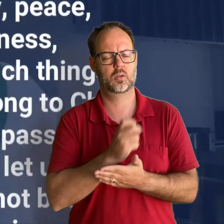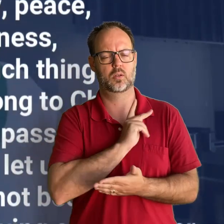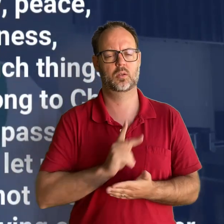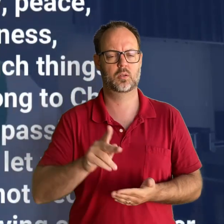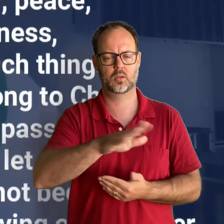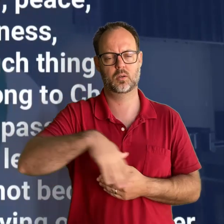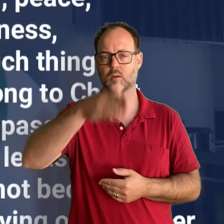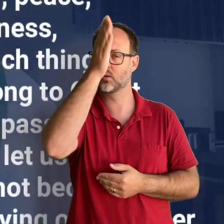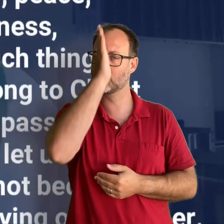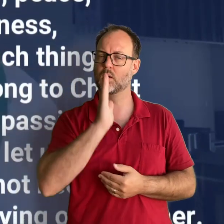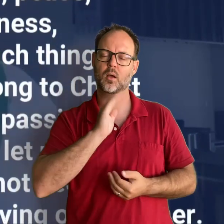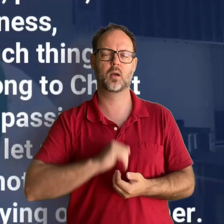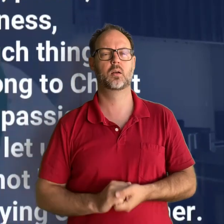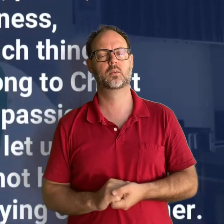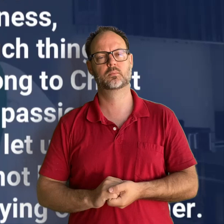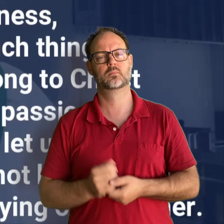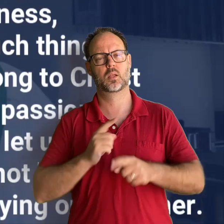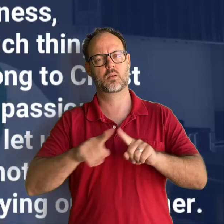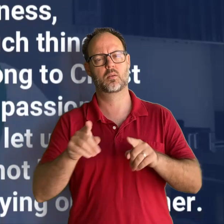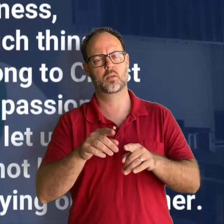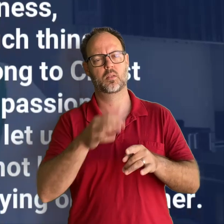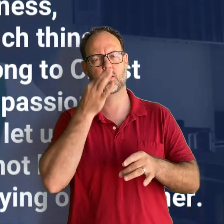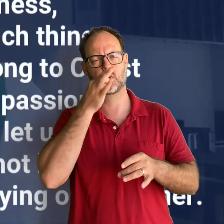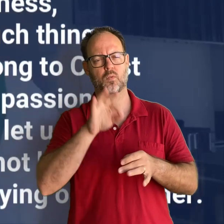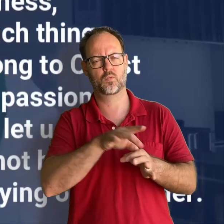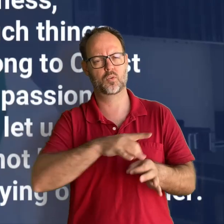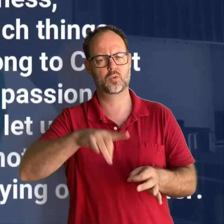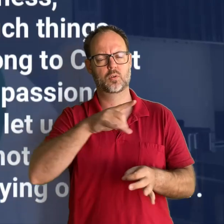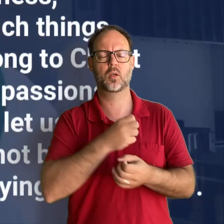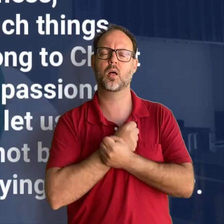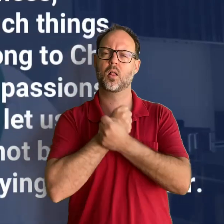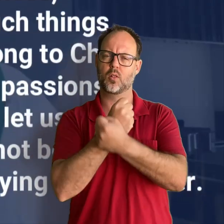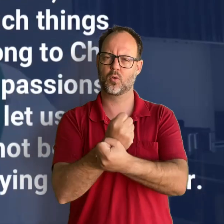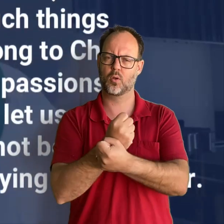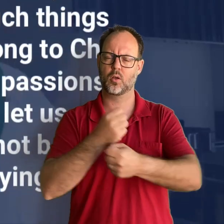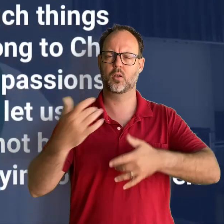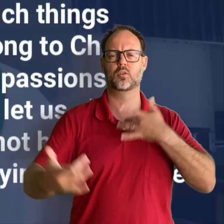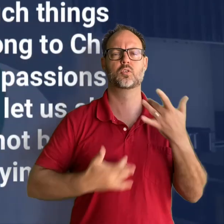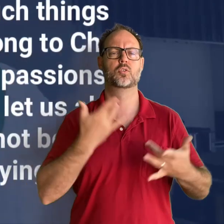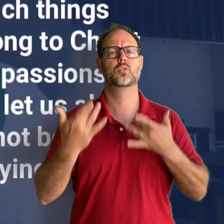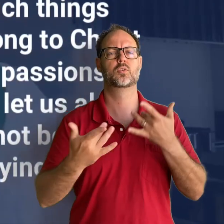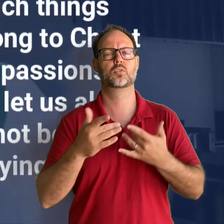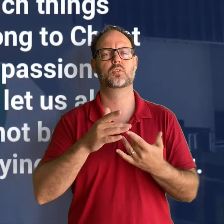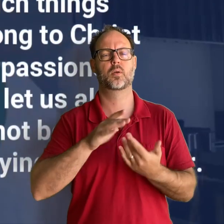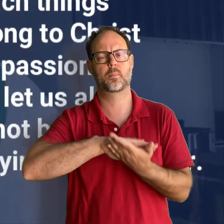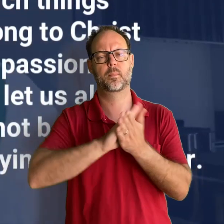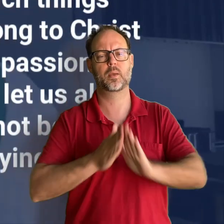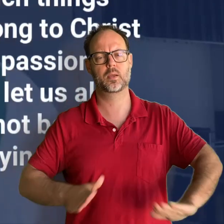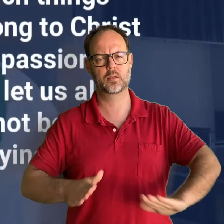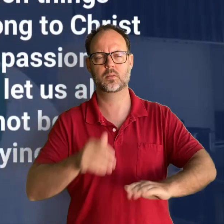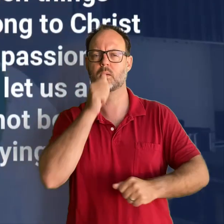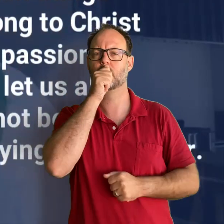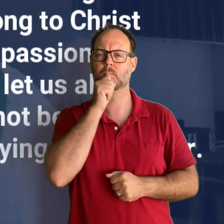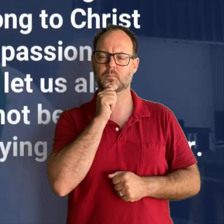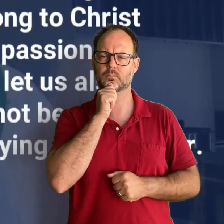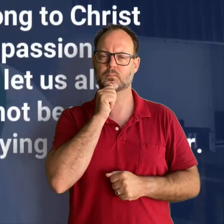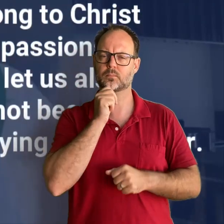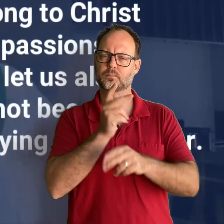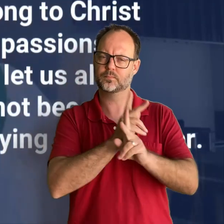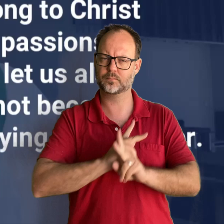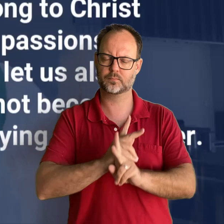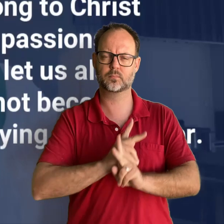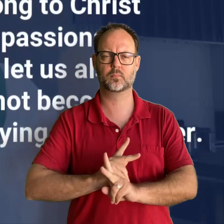God. But the fruit of the Spirit is love, joy, peace,